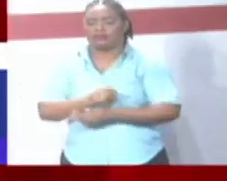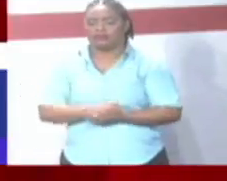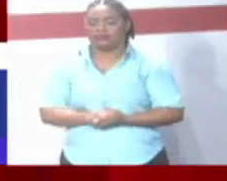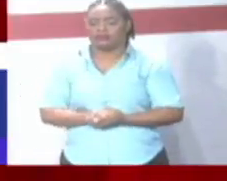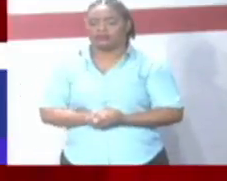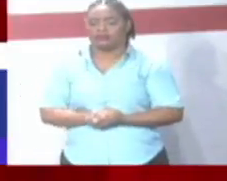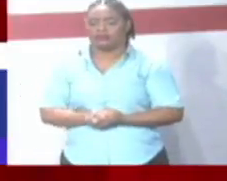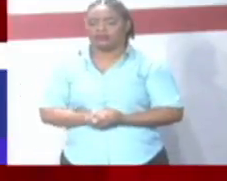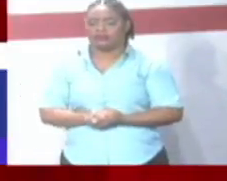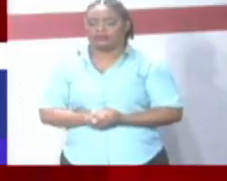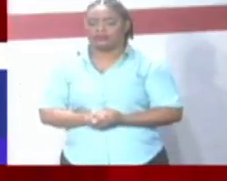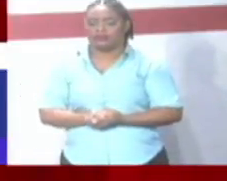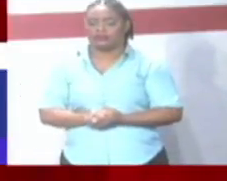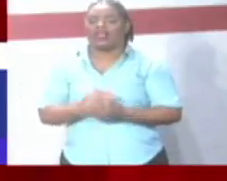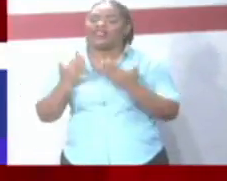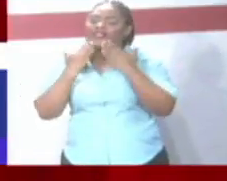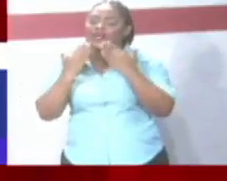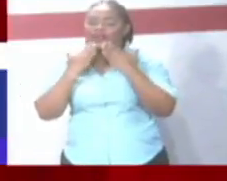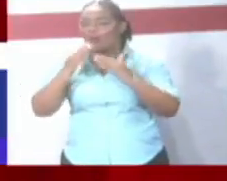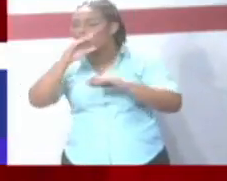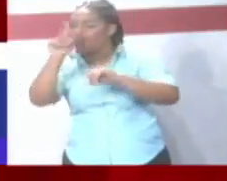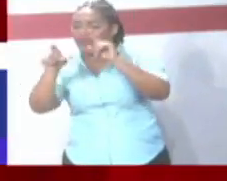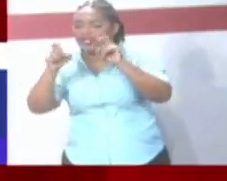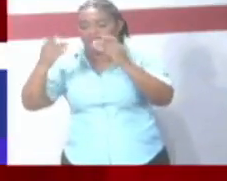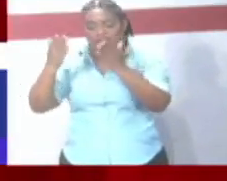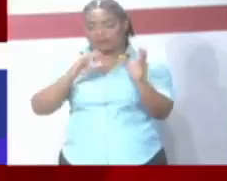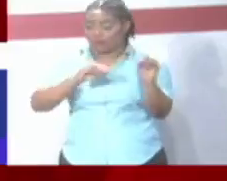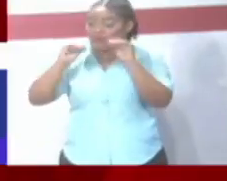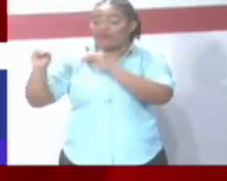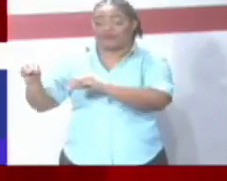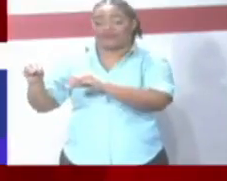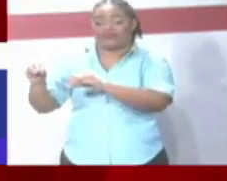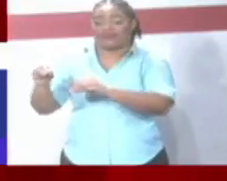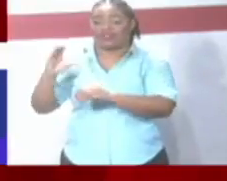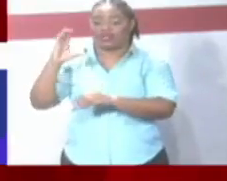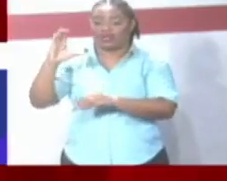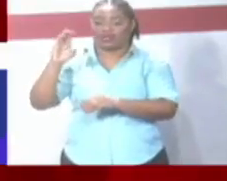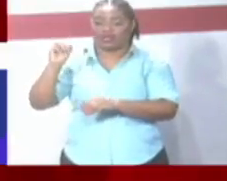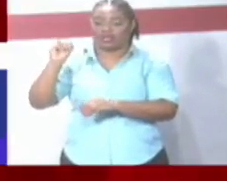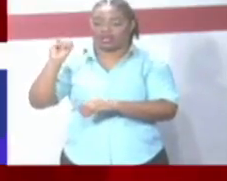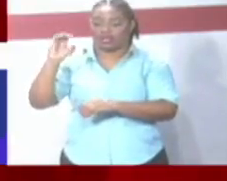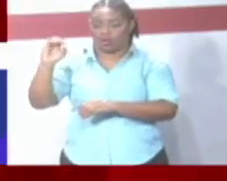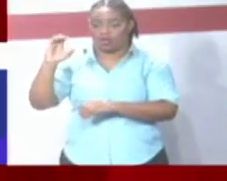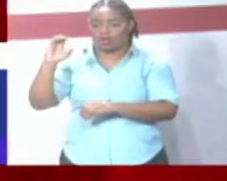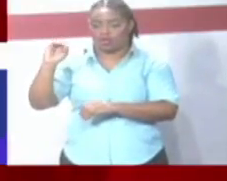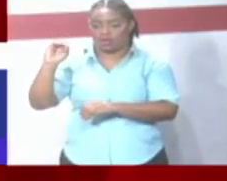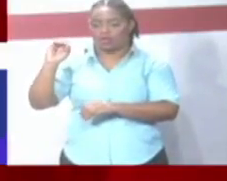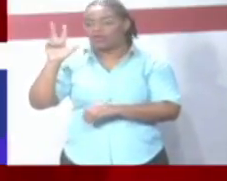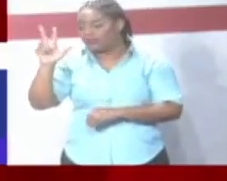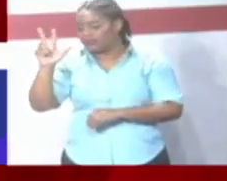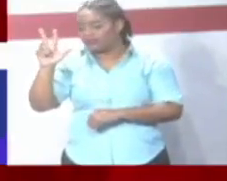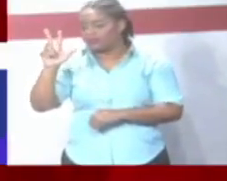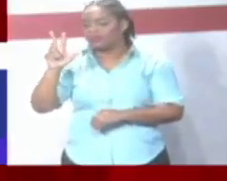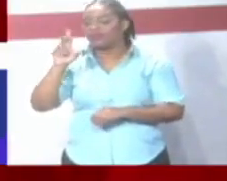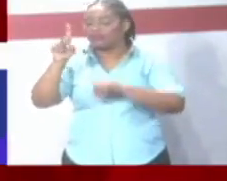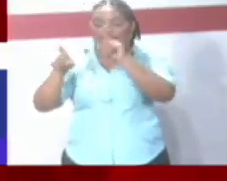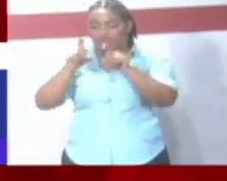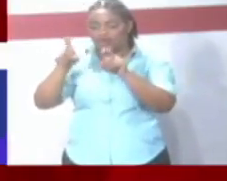We quickly move to CNC3 for your 2 questions. Good morning.